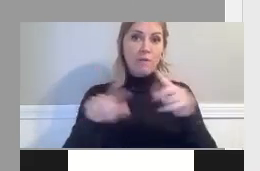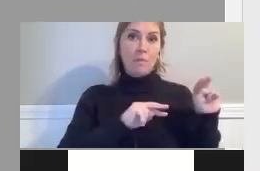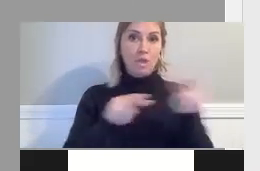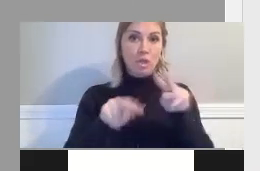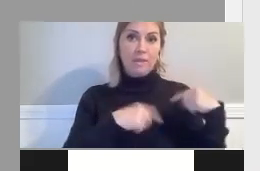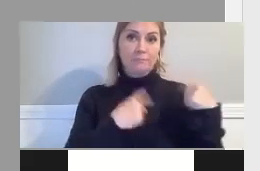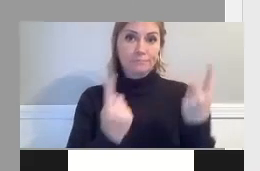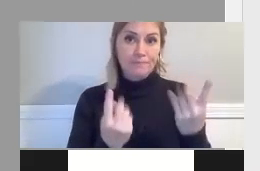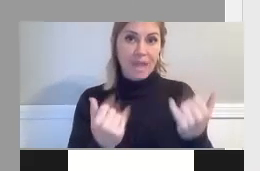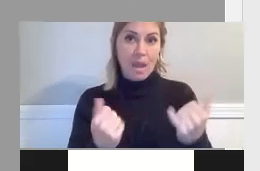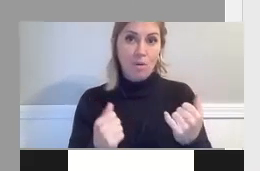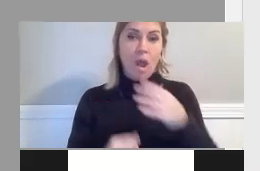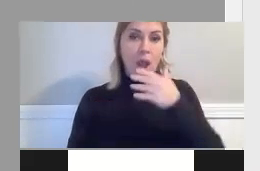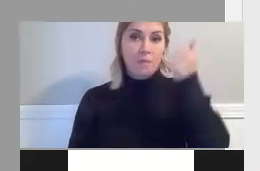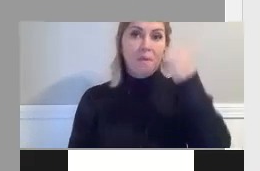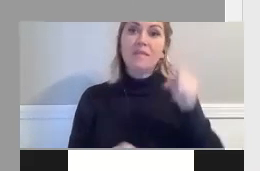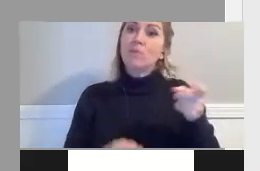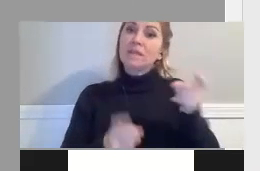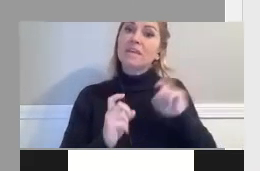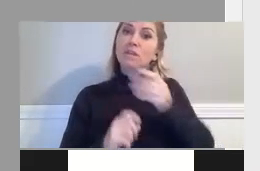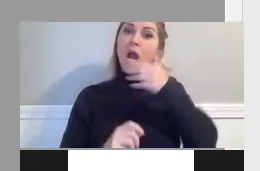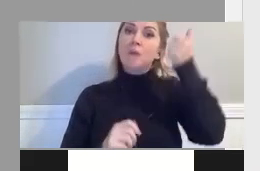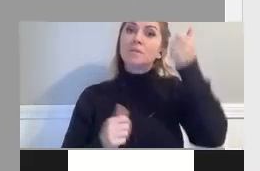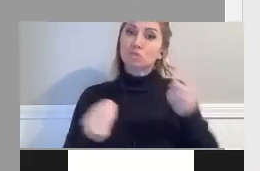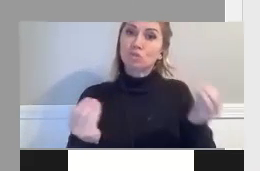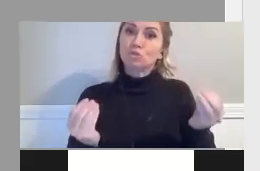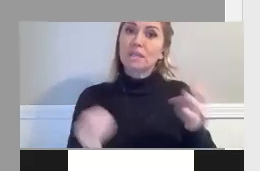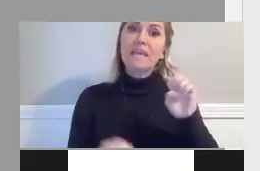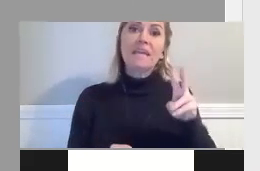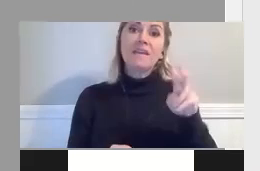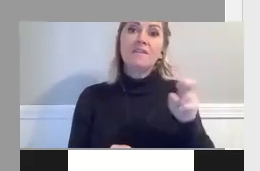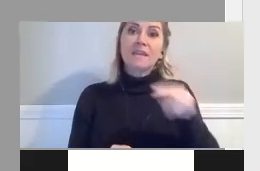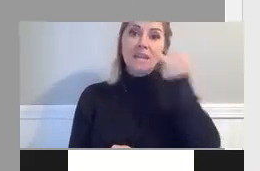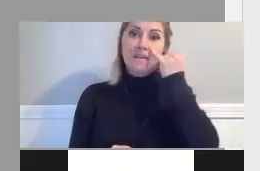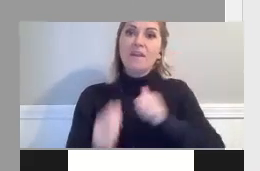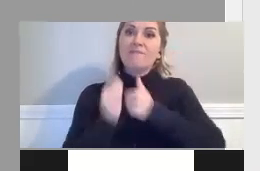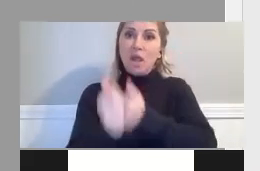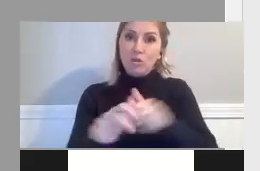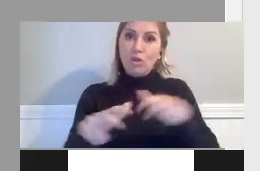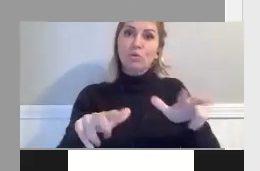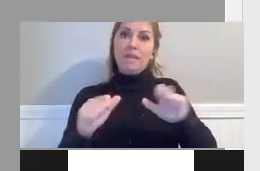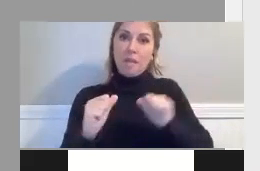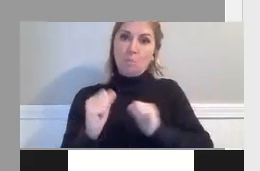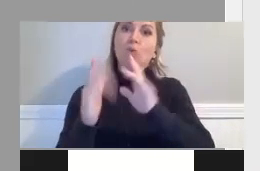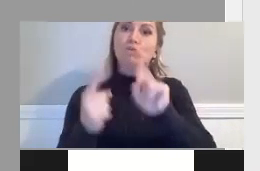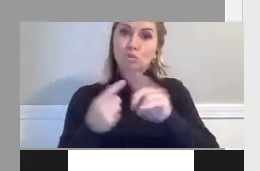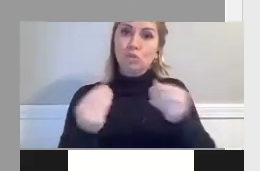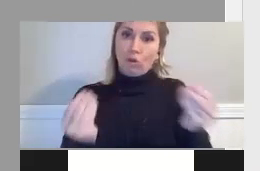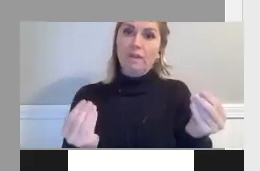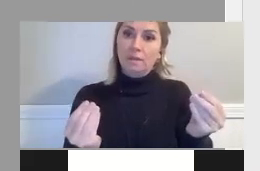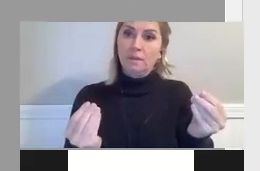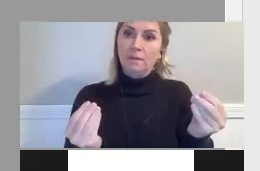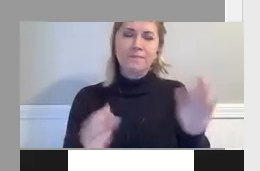optimal, right? So they would give you the optimal solution even if you followed a greedy approach to solving